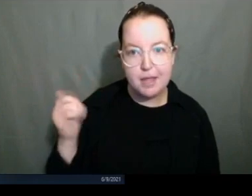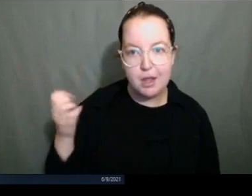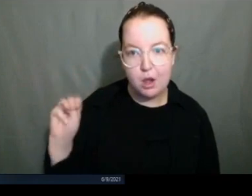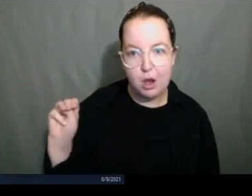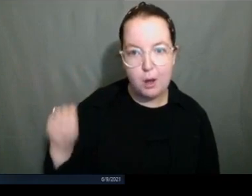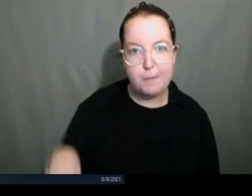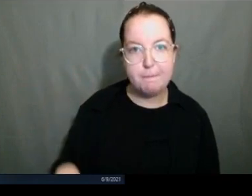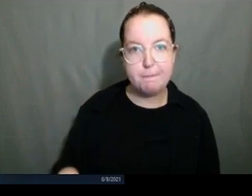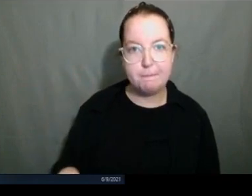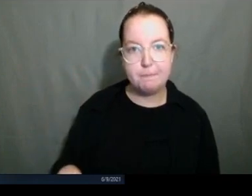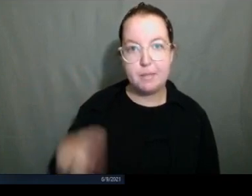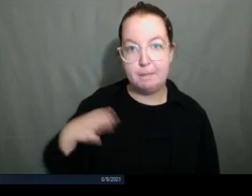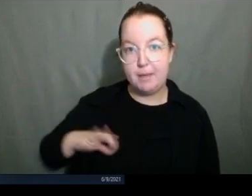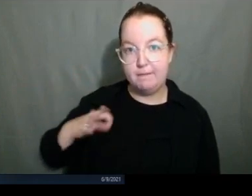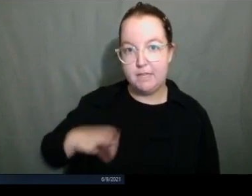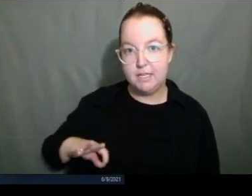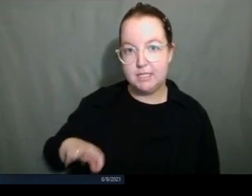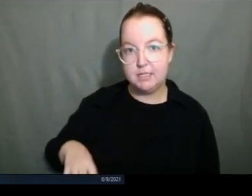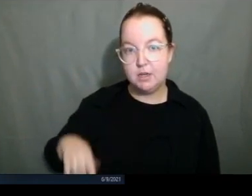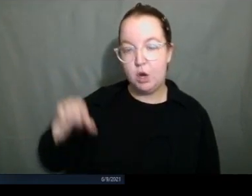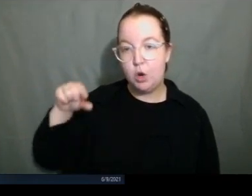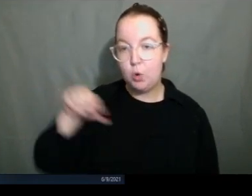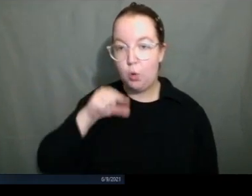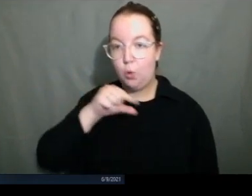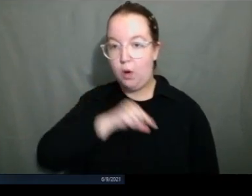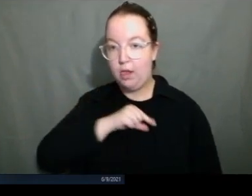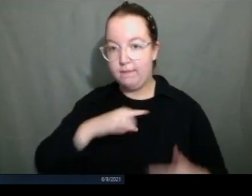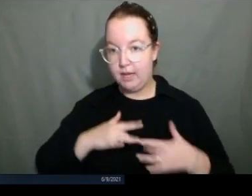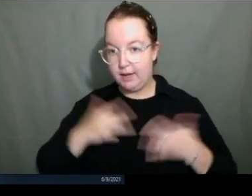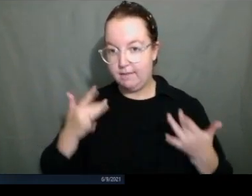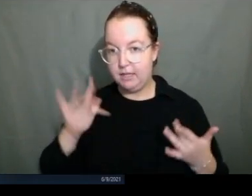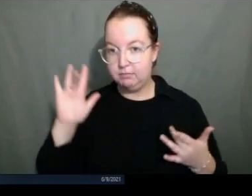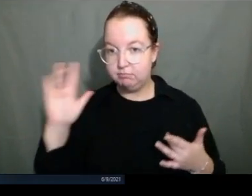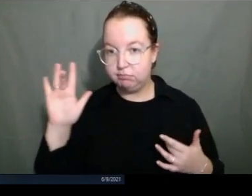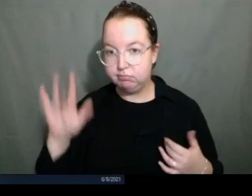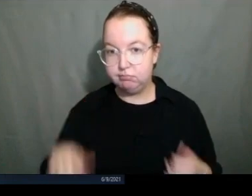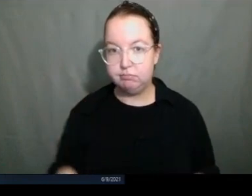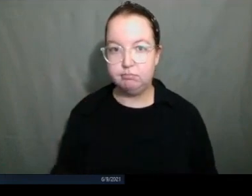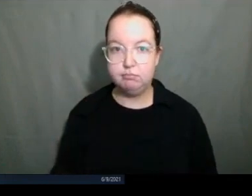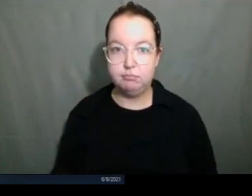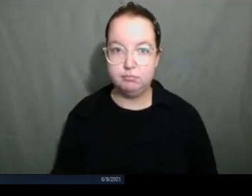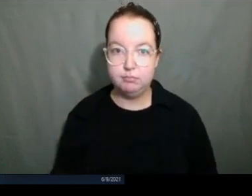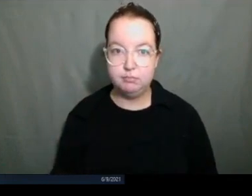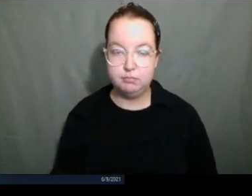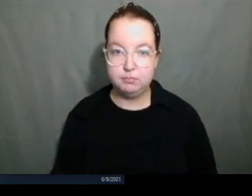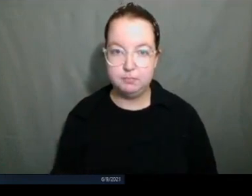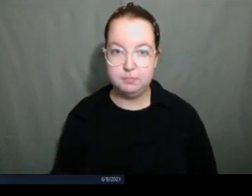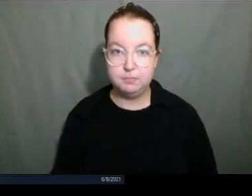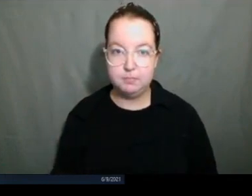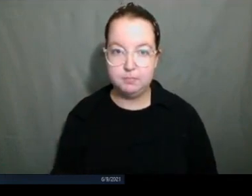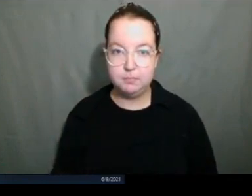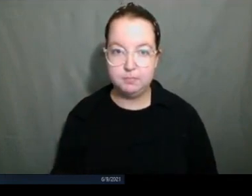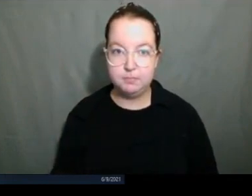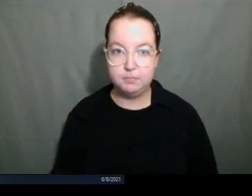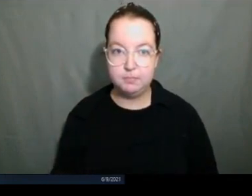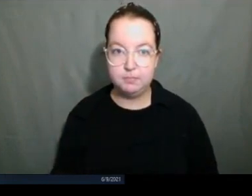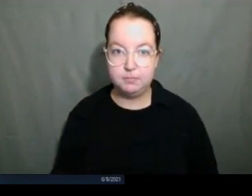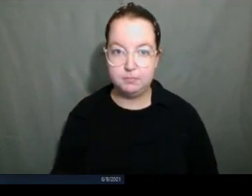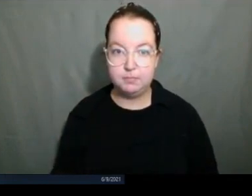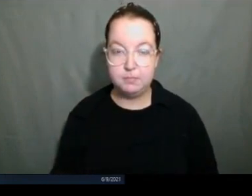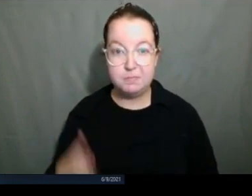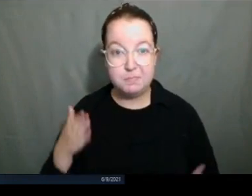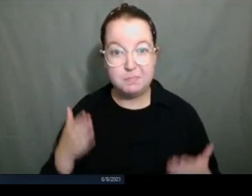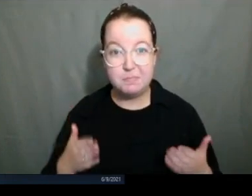coming into benefits and then qualifying events. With benefits, keep in mind you also may not see this icon quite